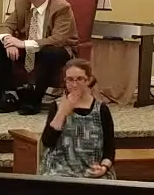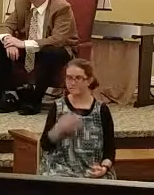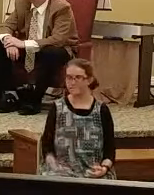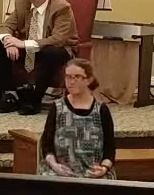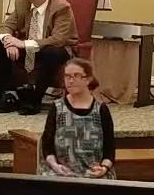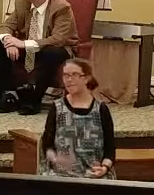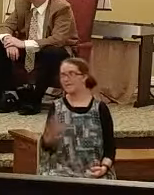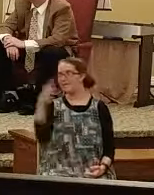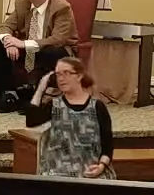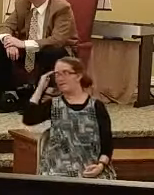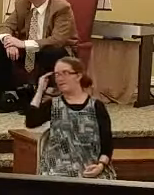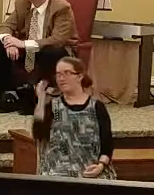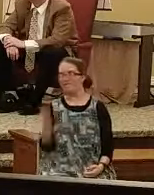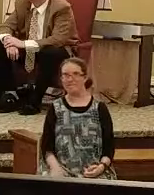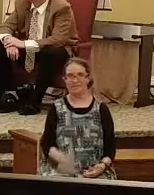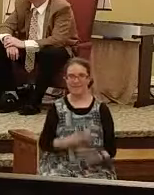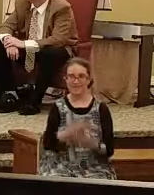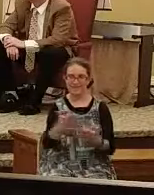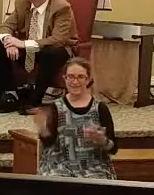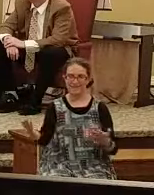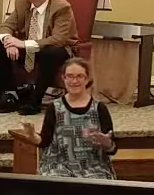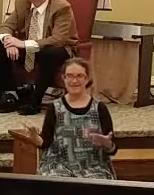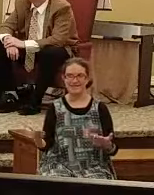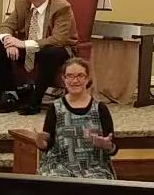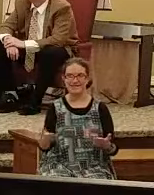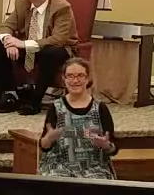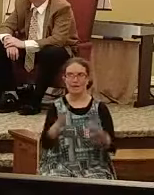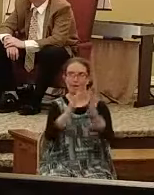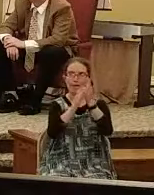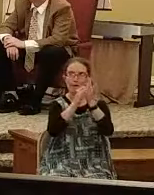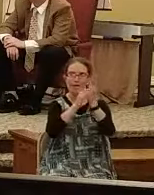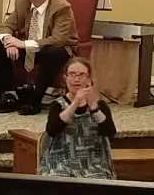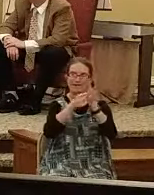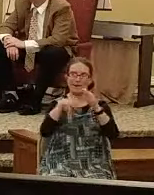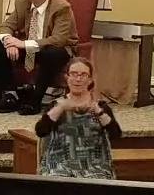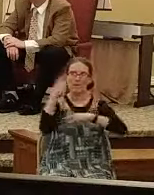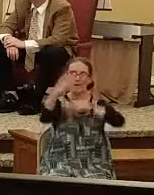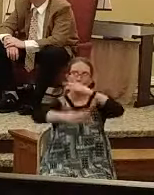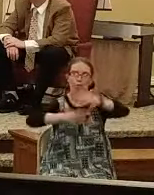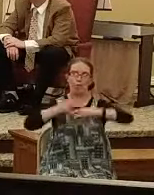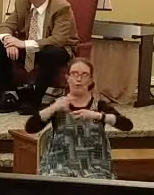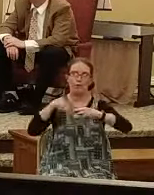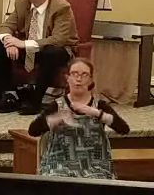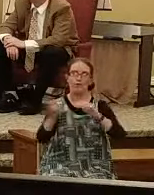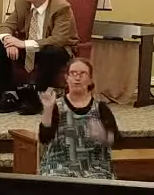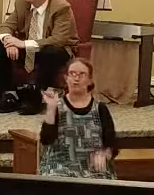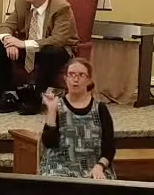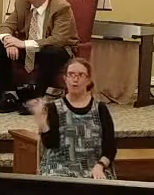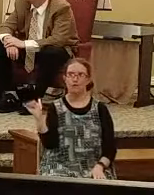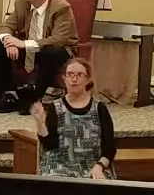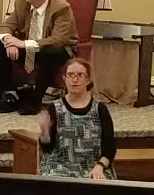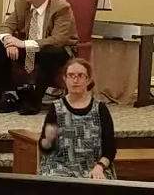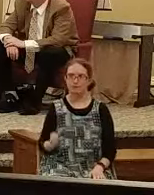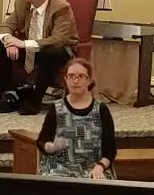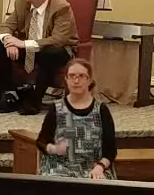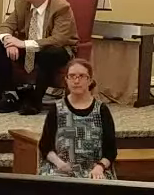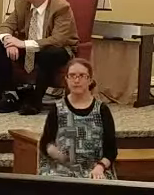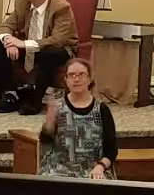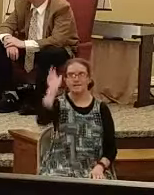But you know what? There's things that are weaknesses in my world, and they're in yours too.